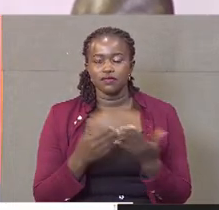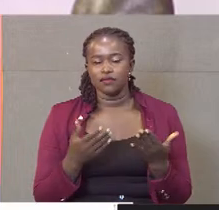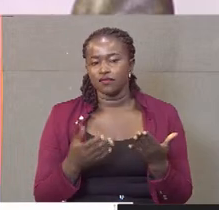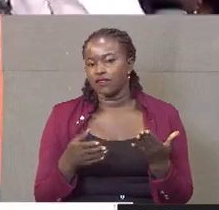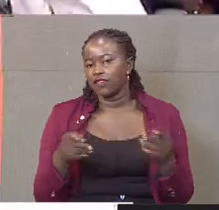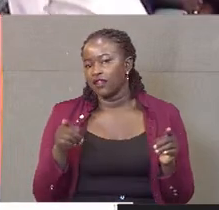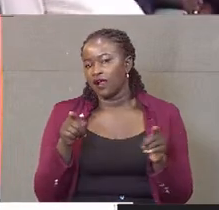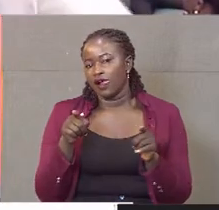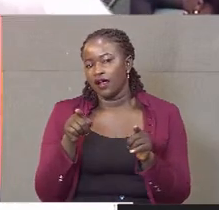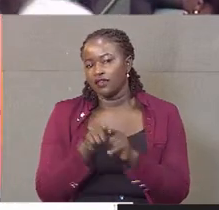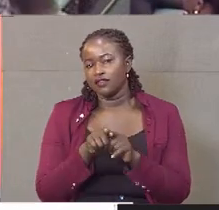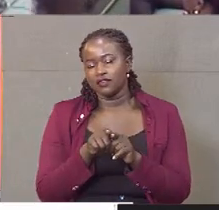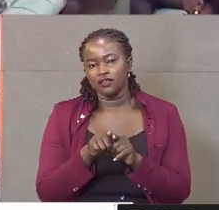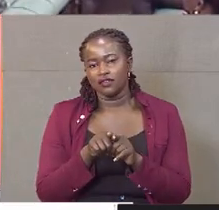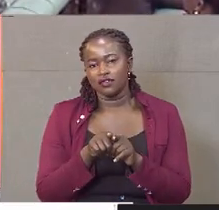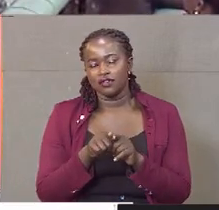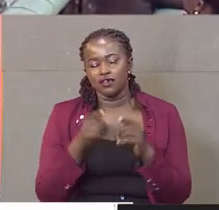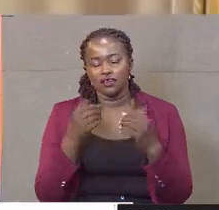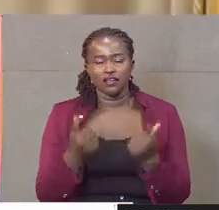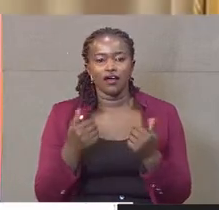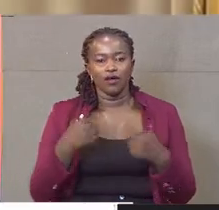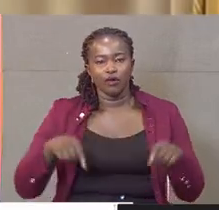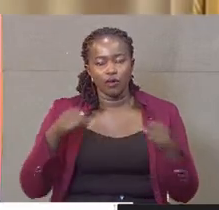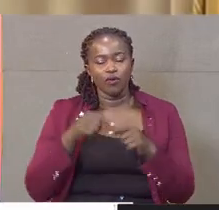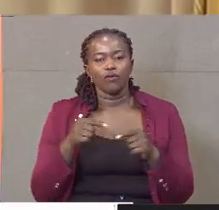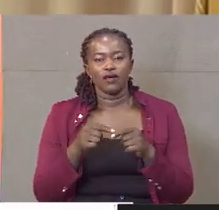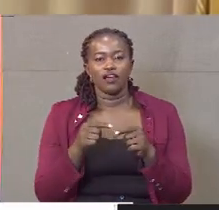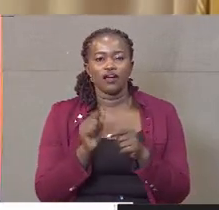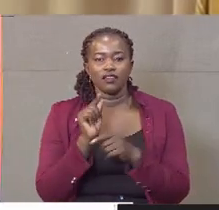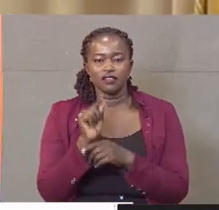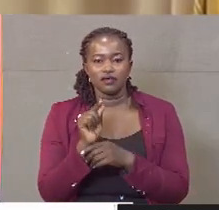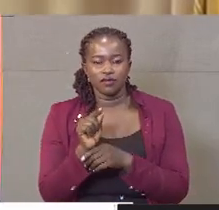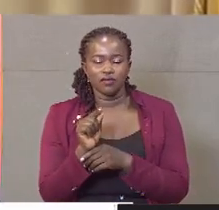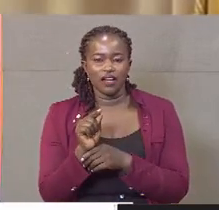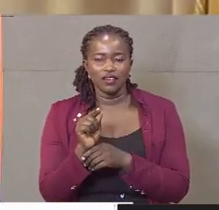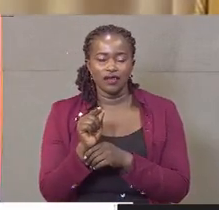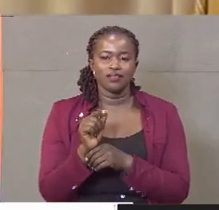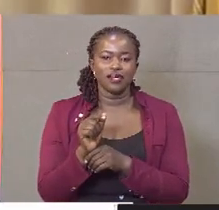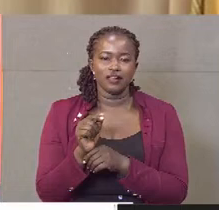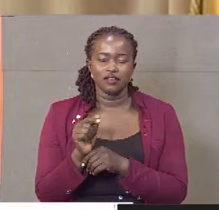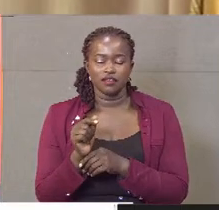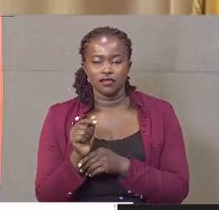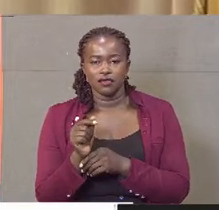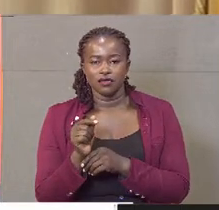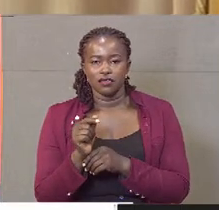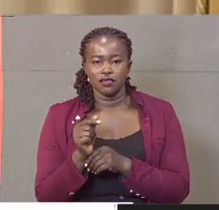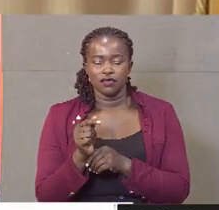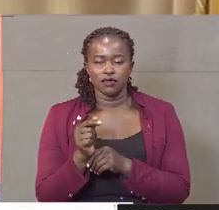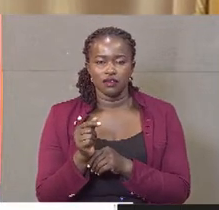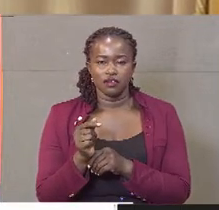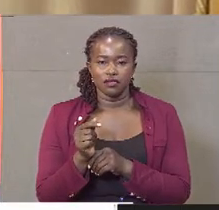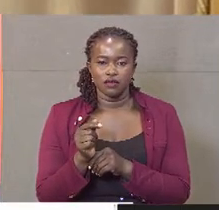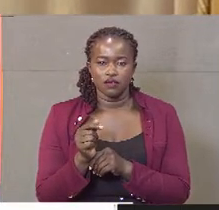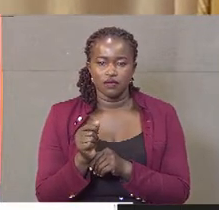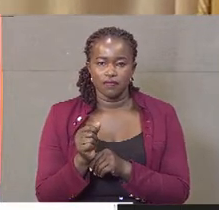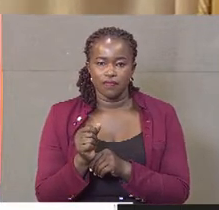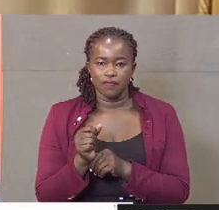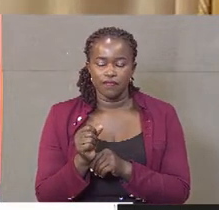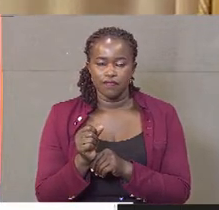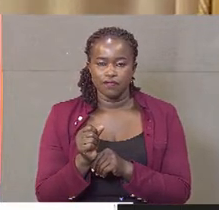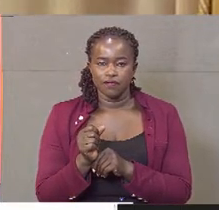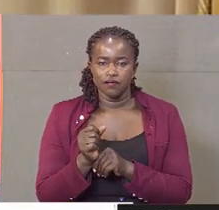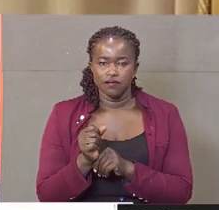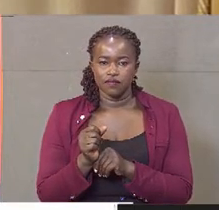Honorable, you came in a little early. That issue was discussed here, and we even agreed on